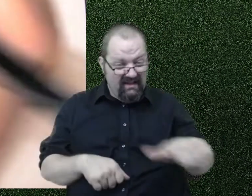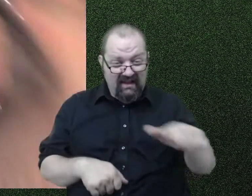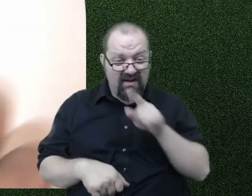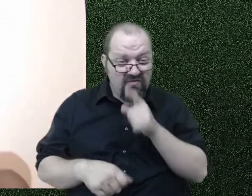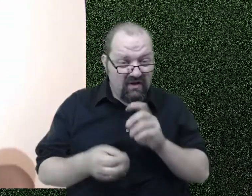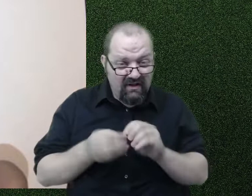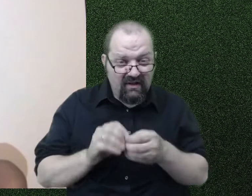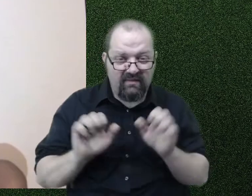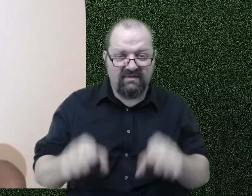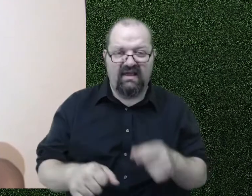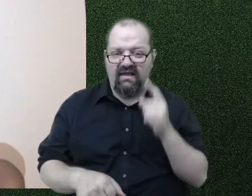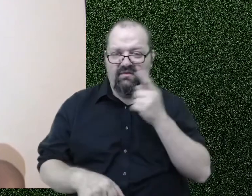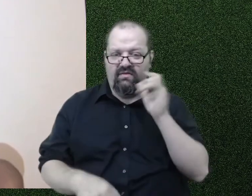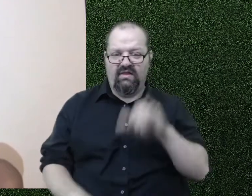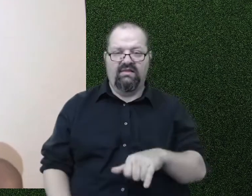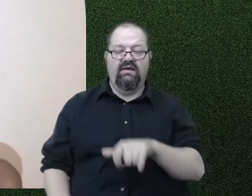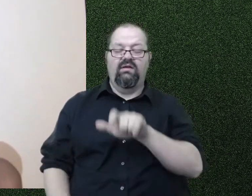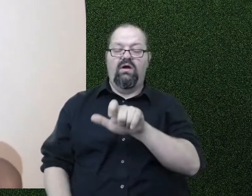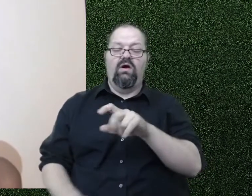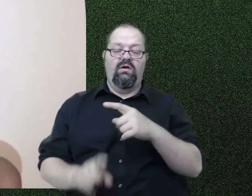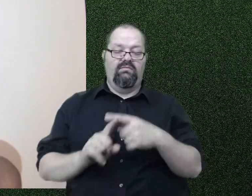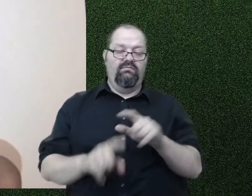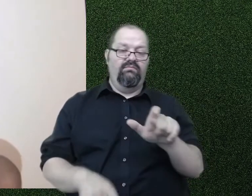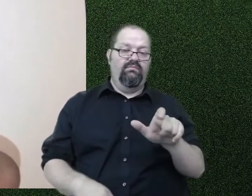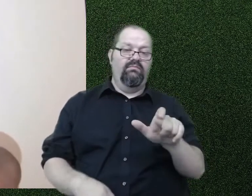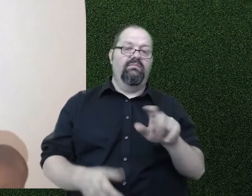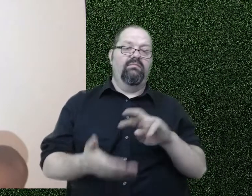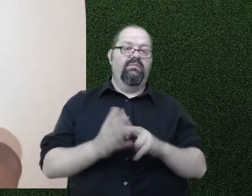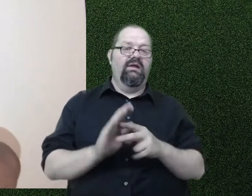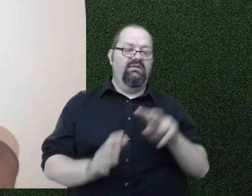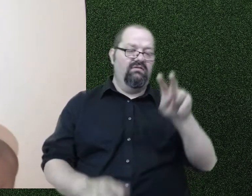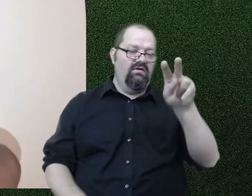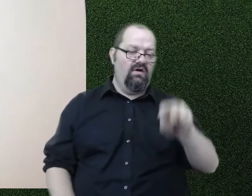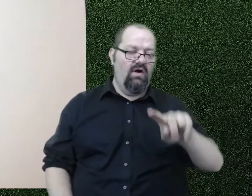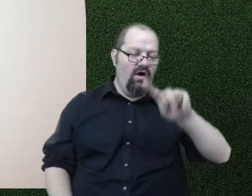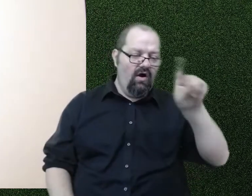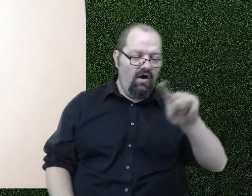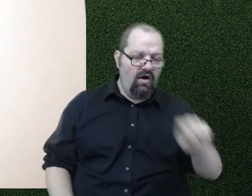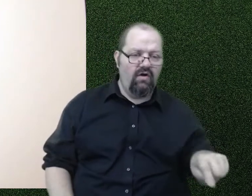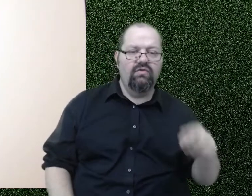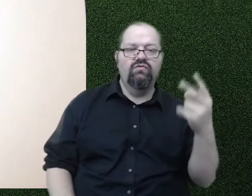So it looks like that. We call it R2. That's how we read it.